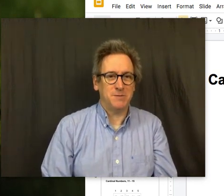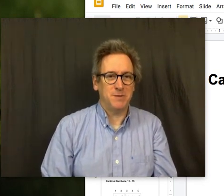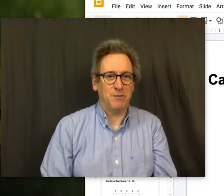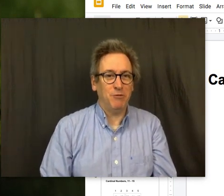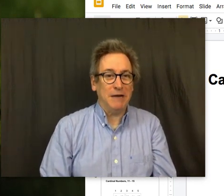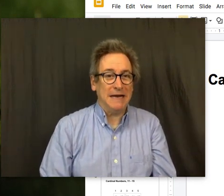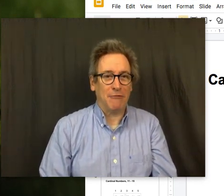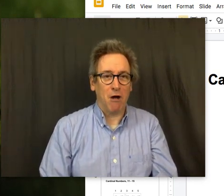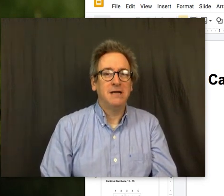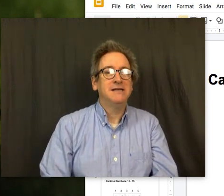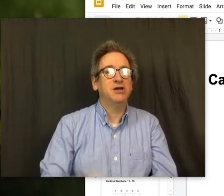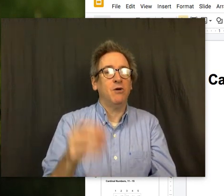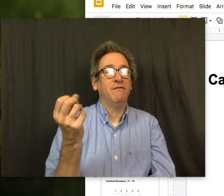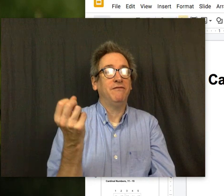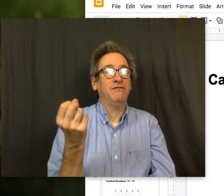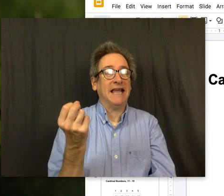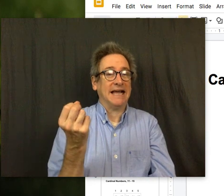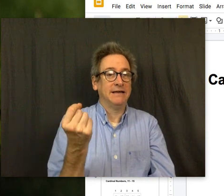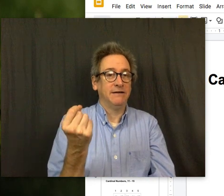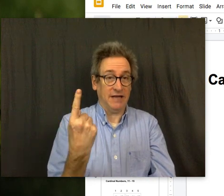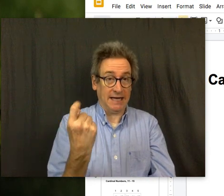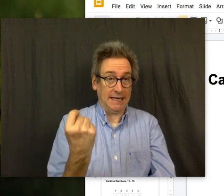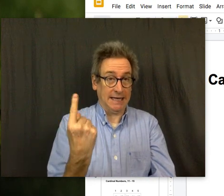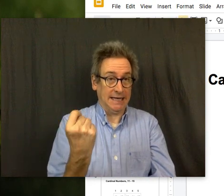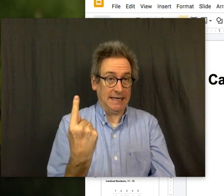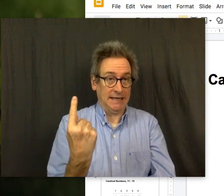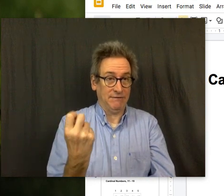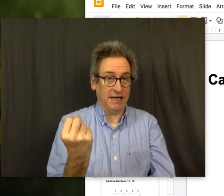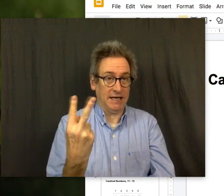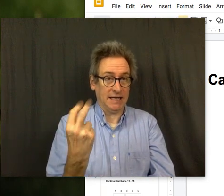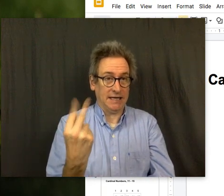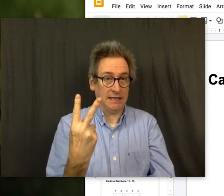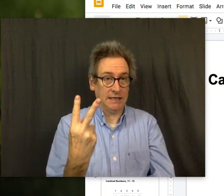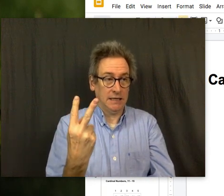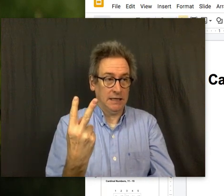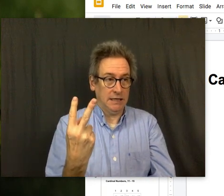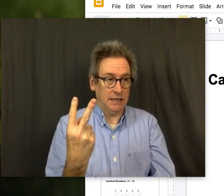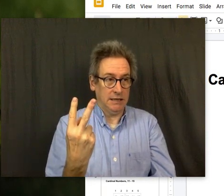sometimes people read that wrong. So flick, flick, flick.